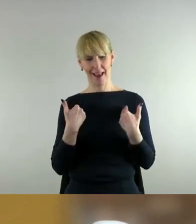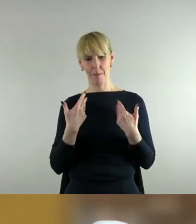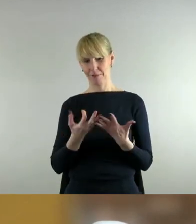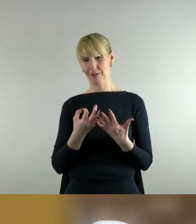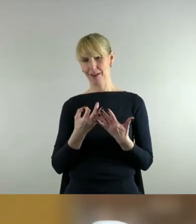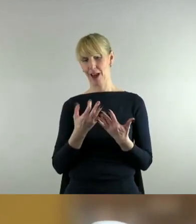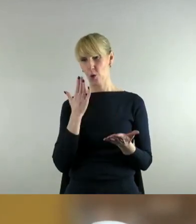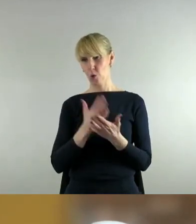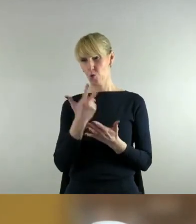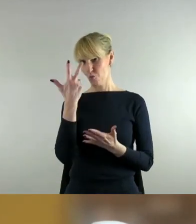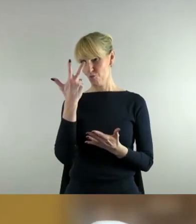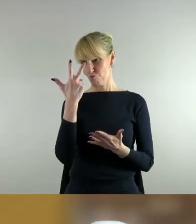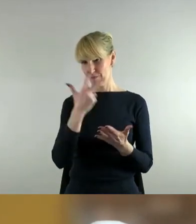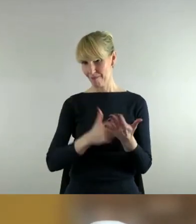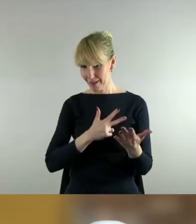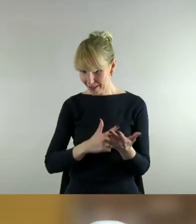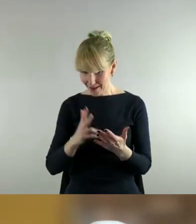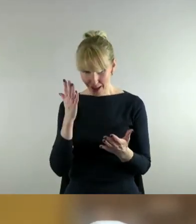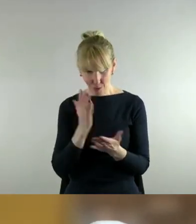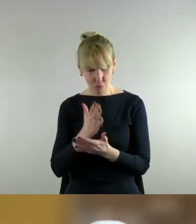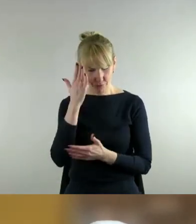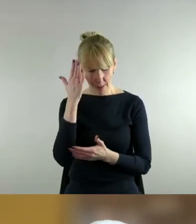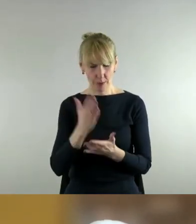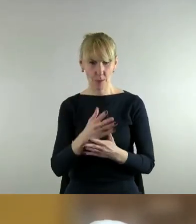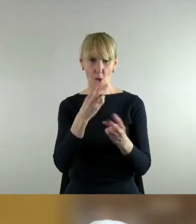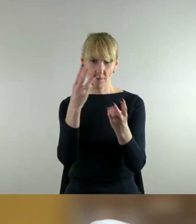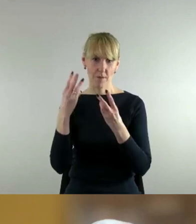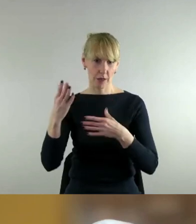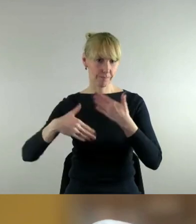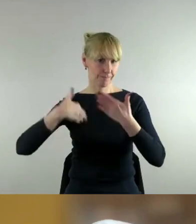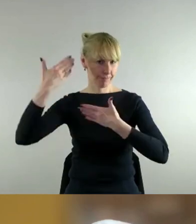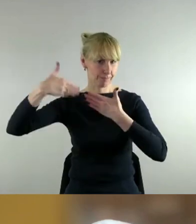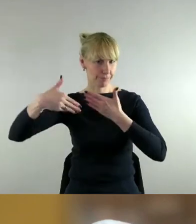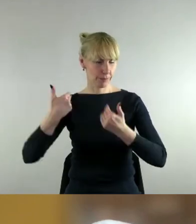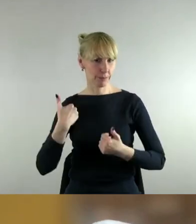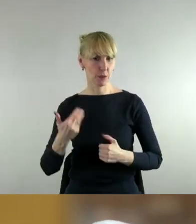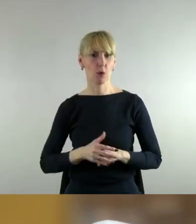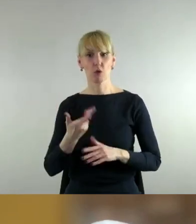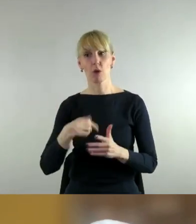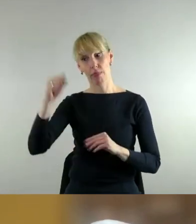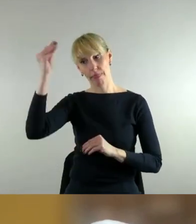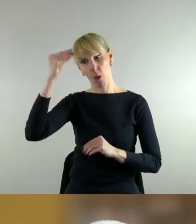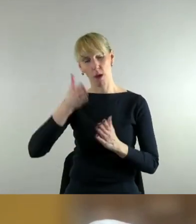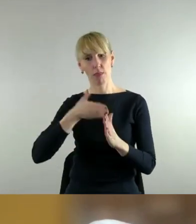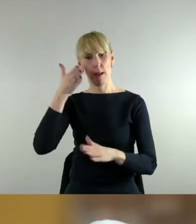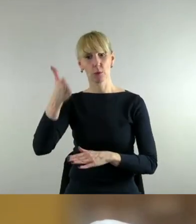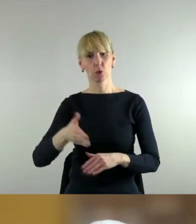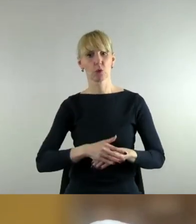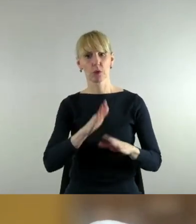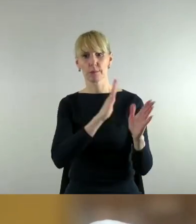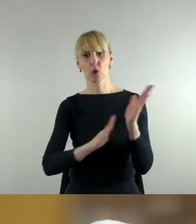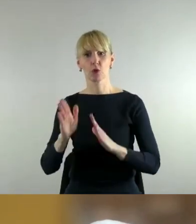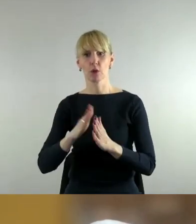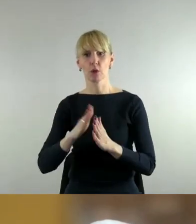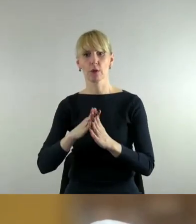And another joy for me, and why these speakers' presentations were so happy, were so